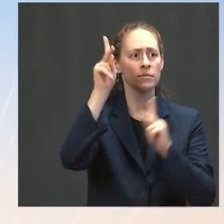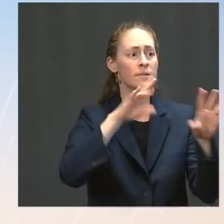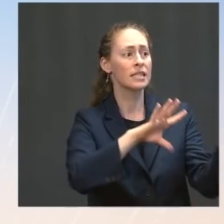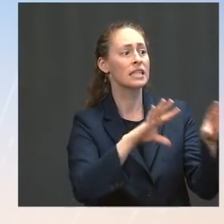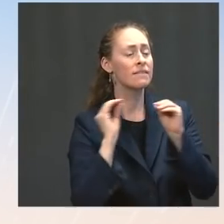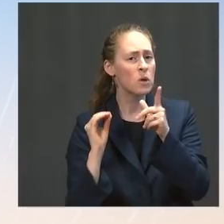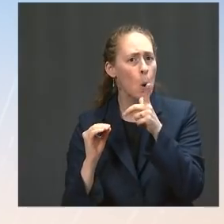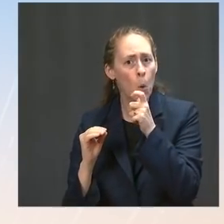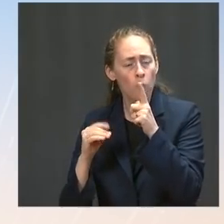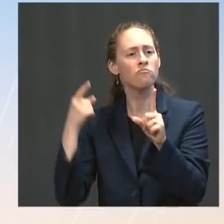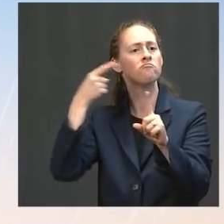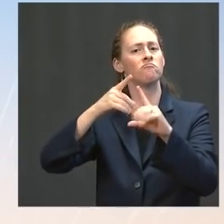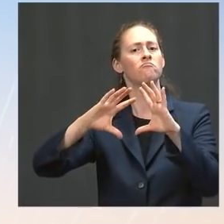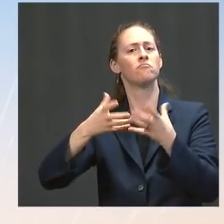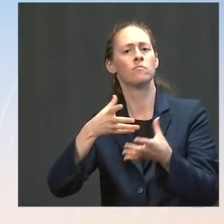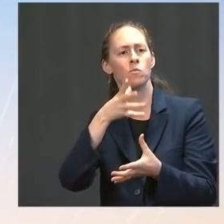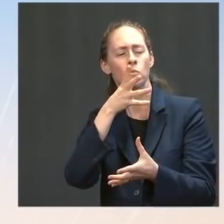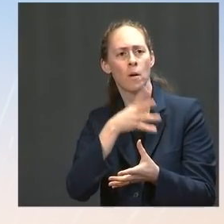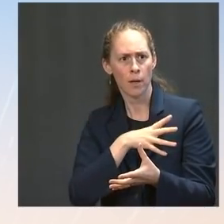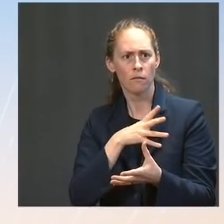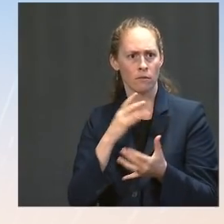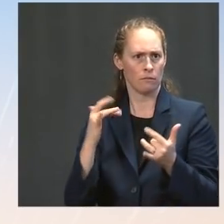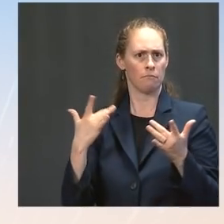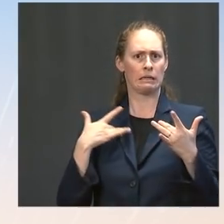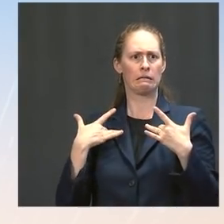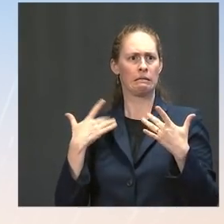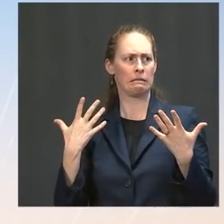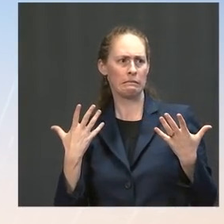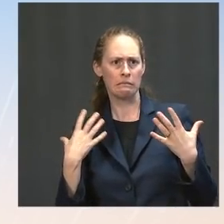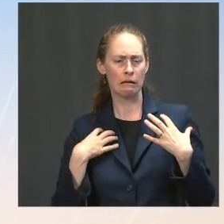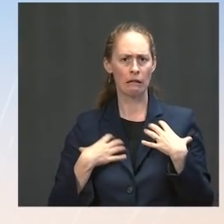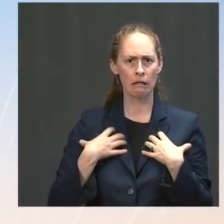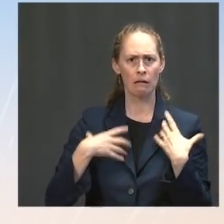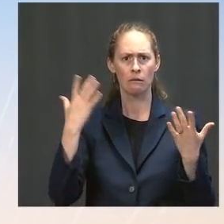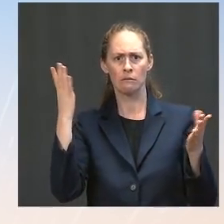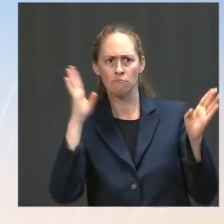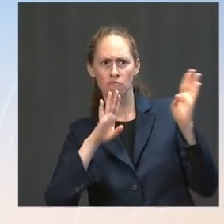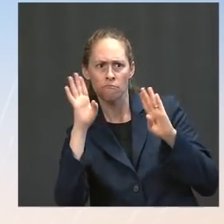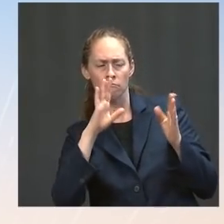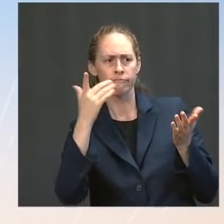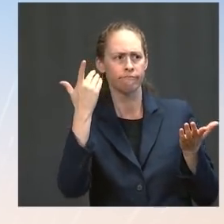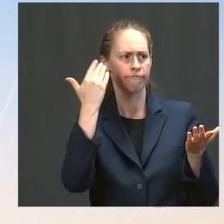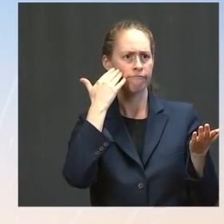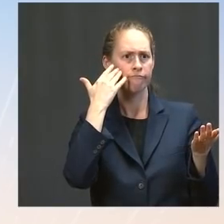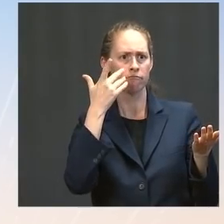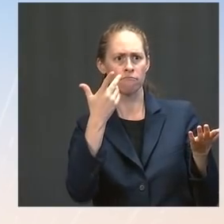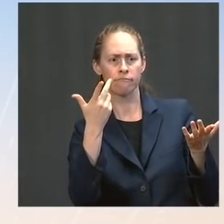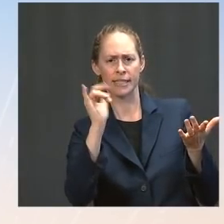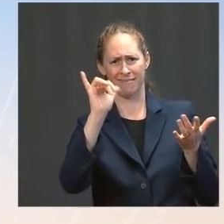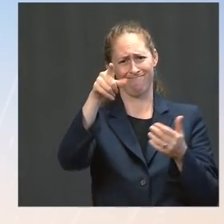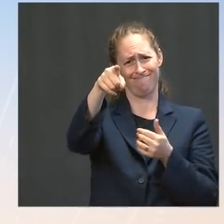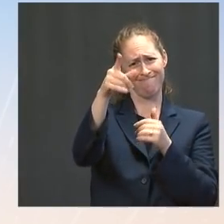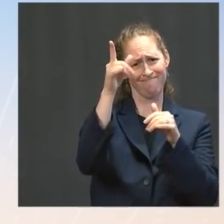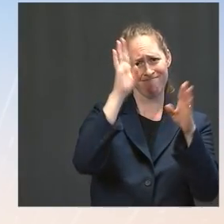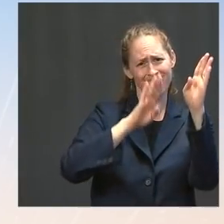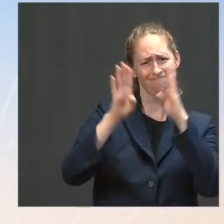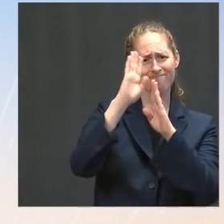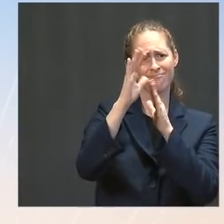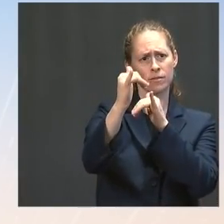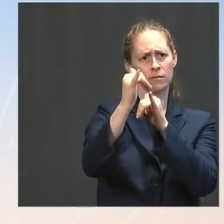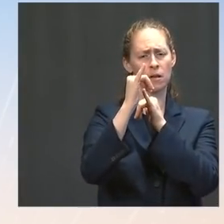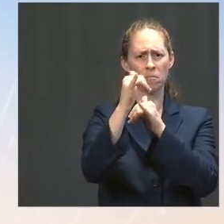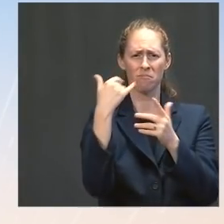that in addition to the contingency plans that he requested, he also, I will reiterate, as we stated yesterday, that